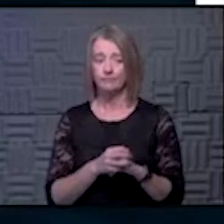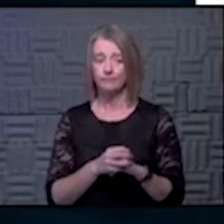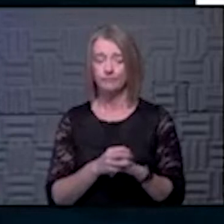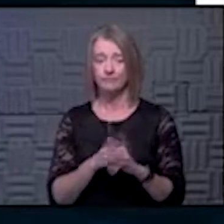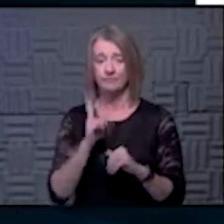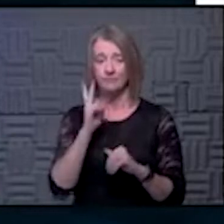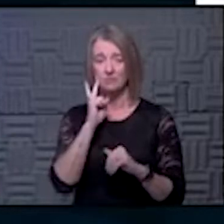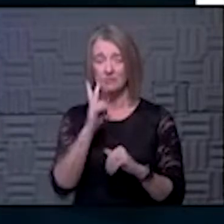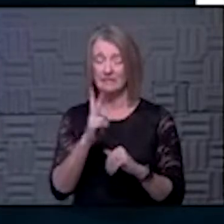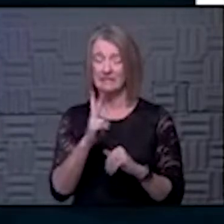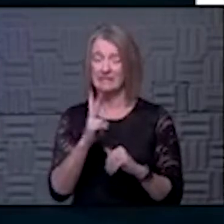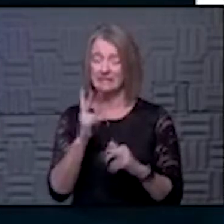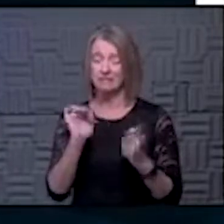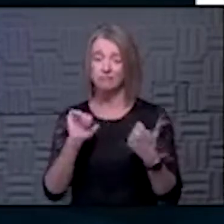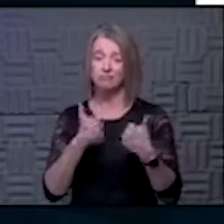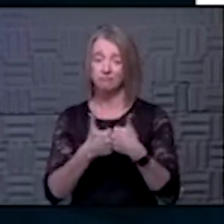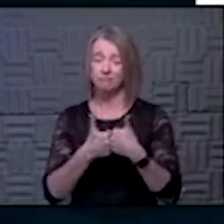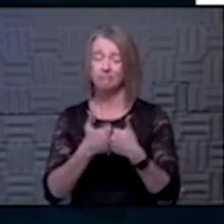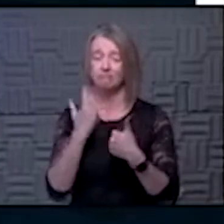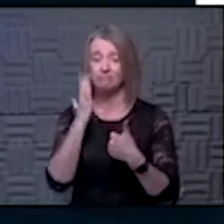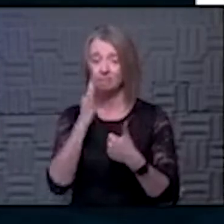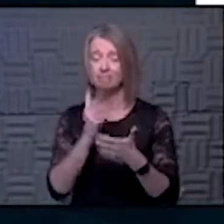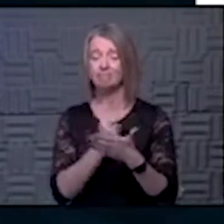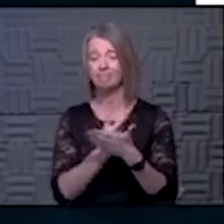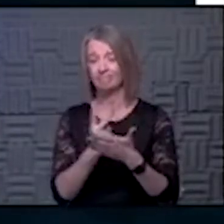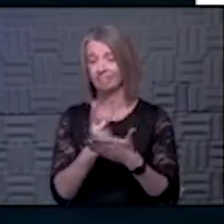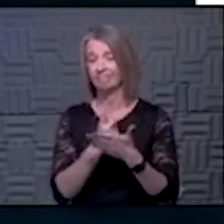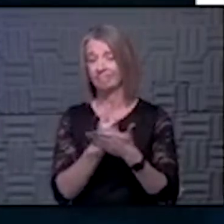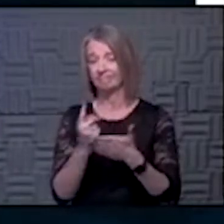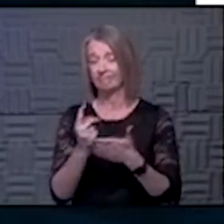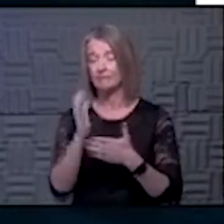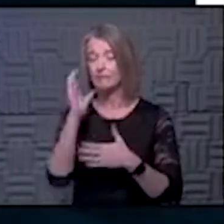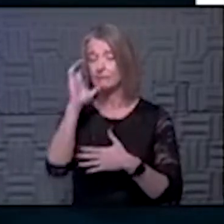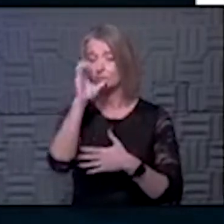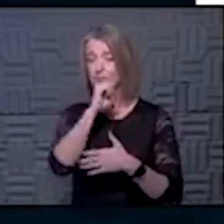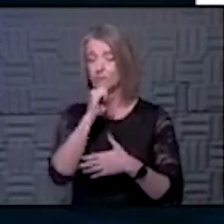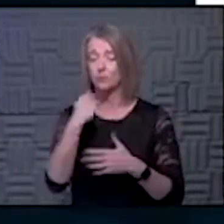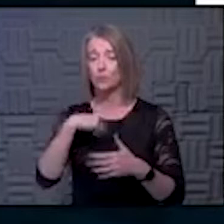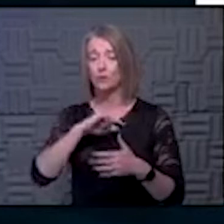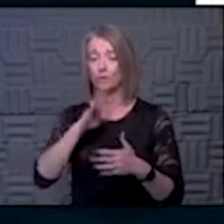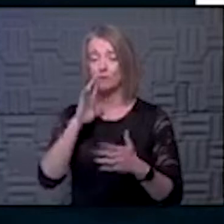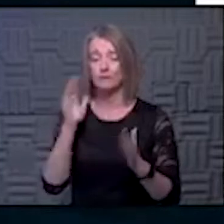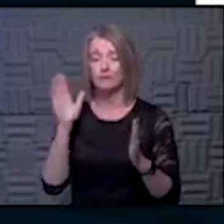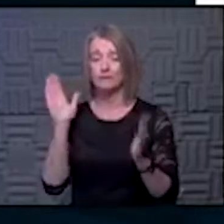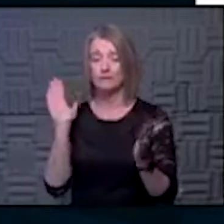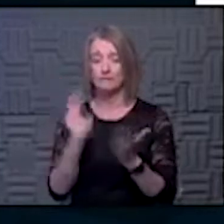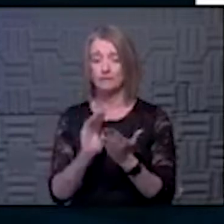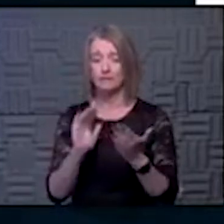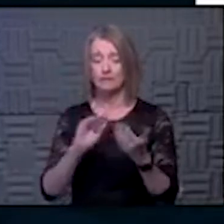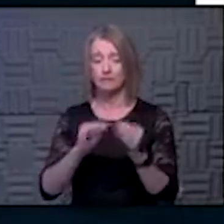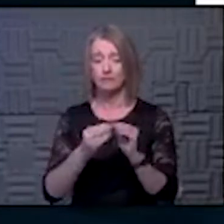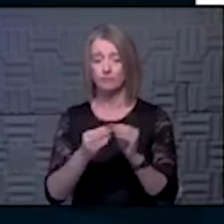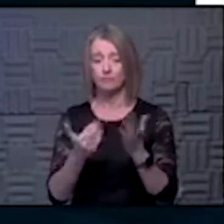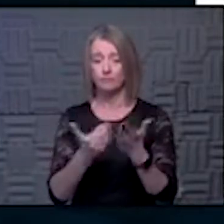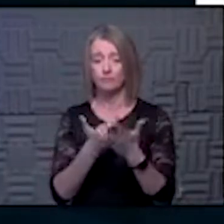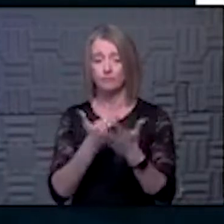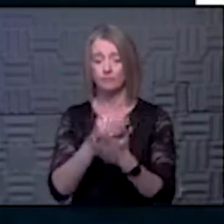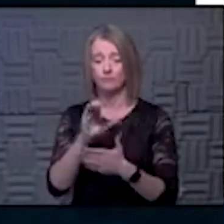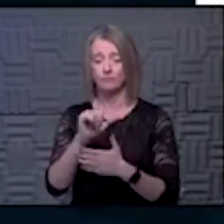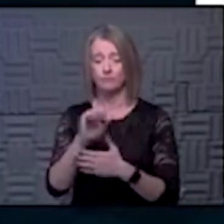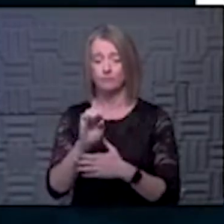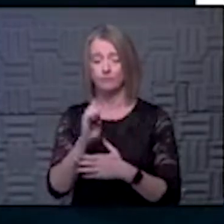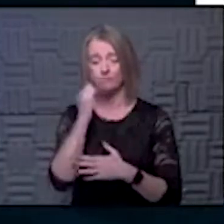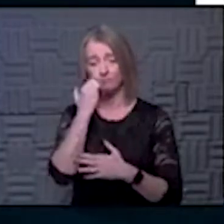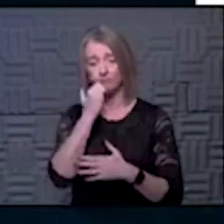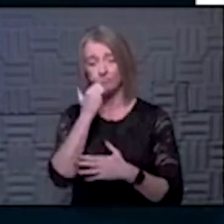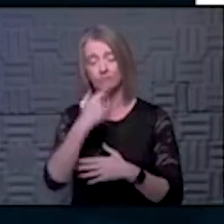significant challenge for our area in the next couple of weeks, and that's assuming that we would decrease the number of new cases per day here pretty